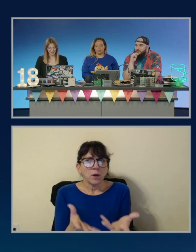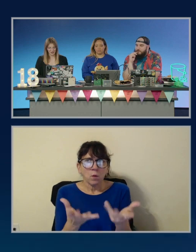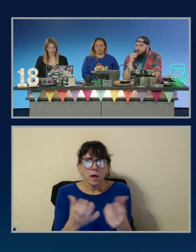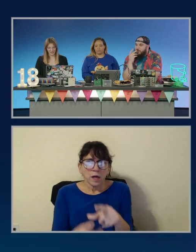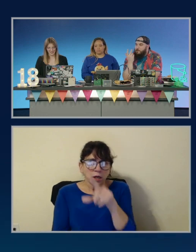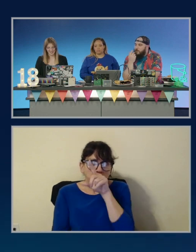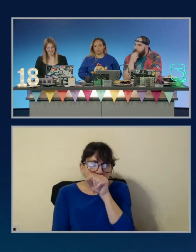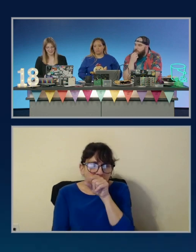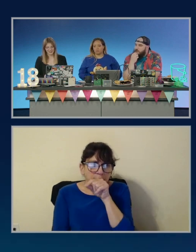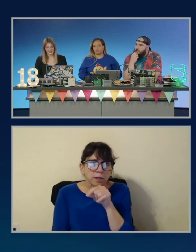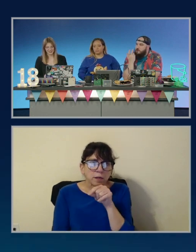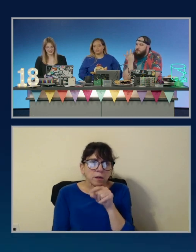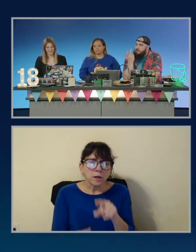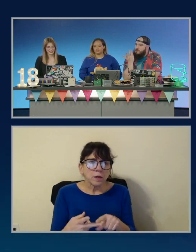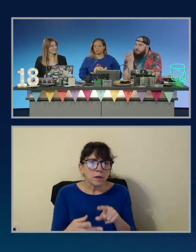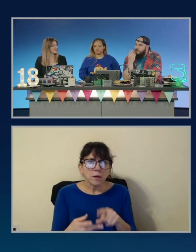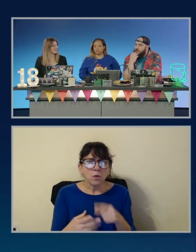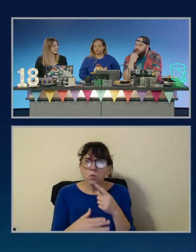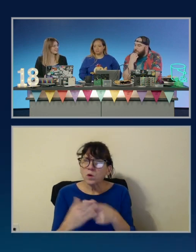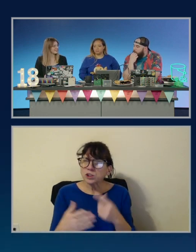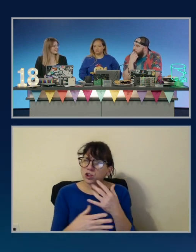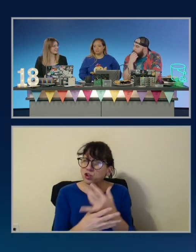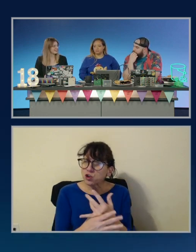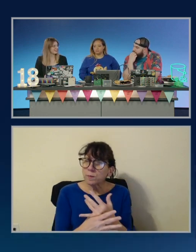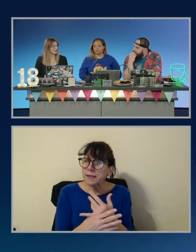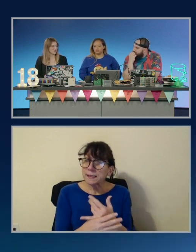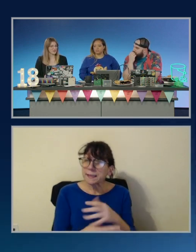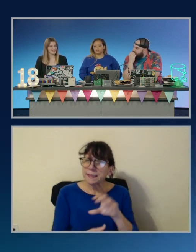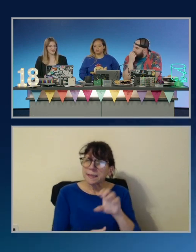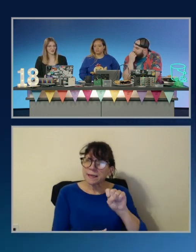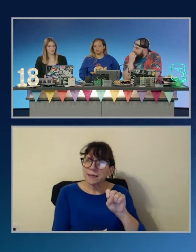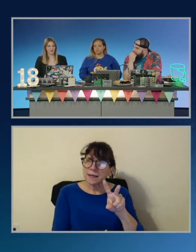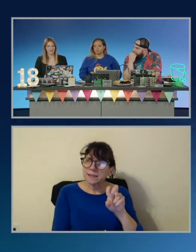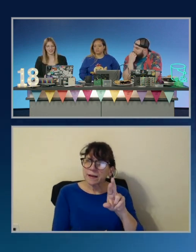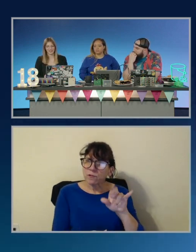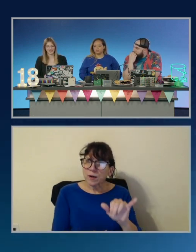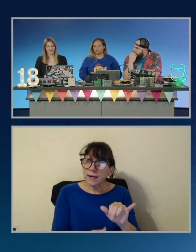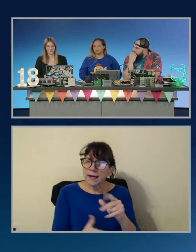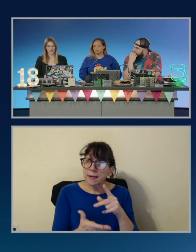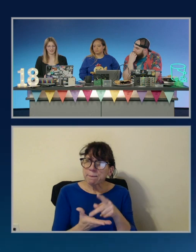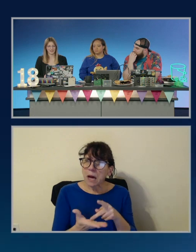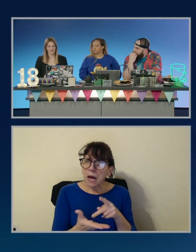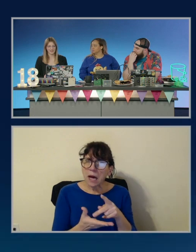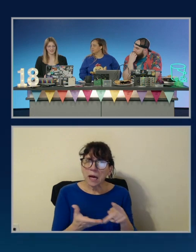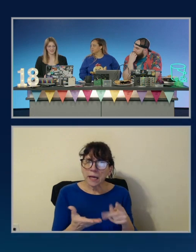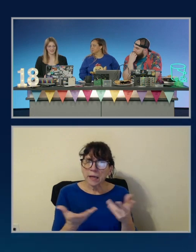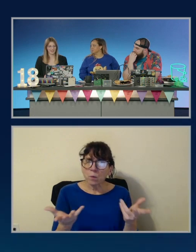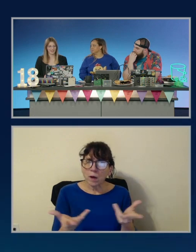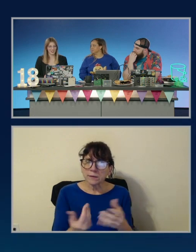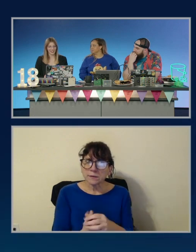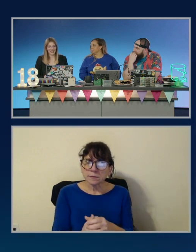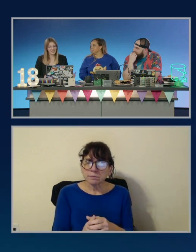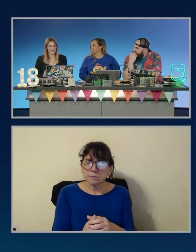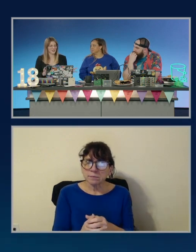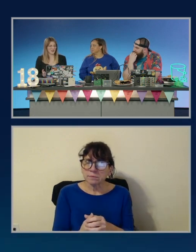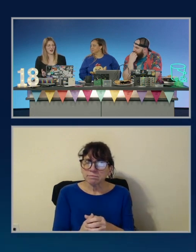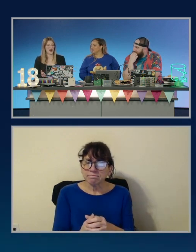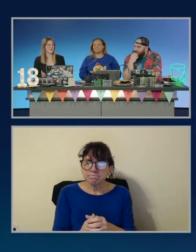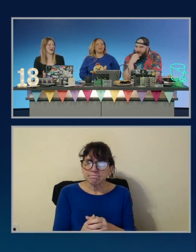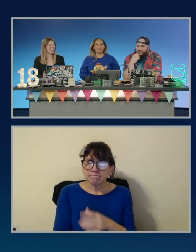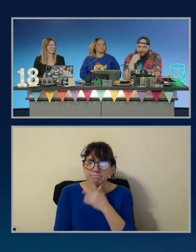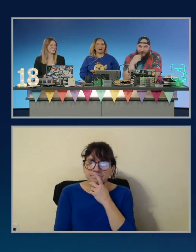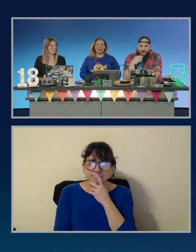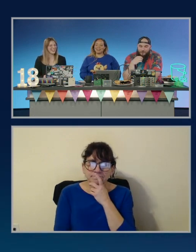a pea? What's a German savory pie? German savory pie. Oh my goodness. Again, we just